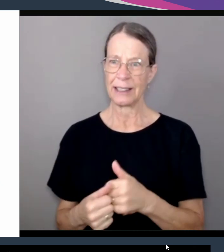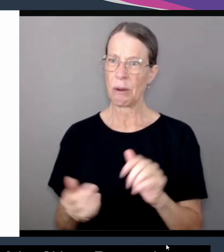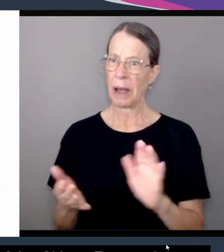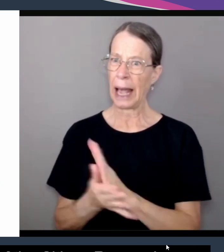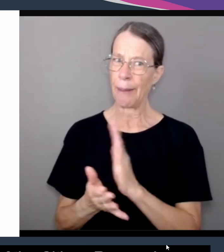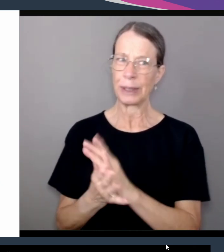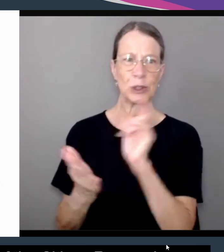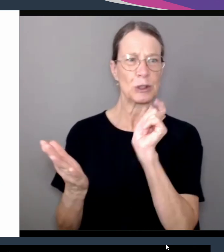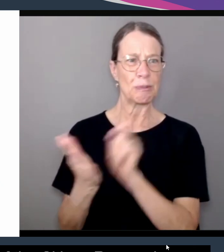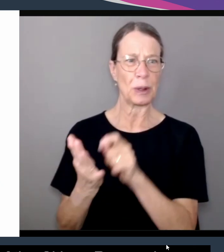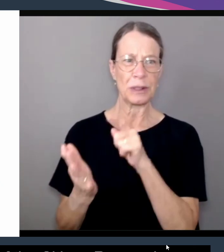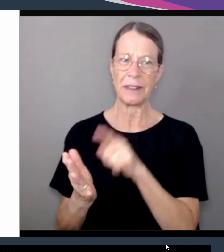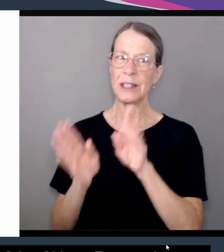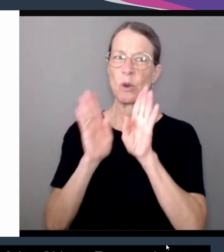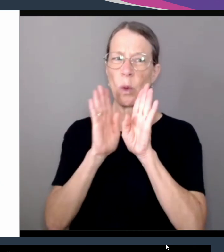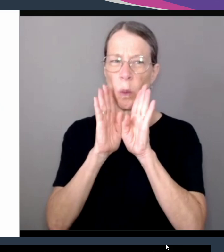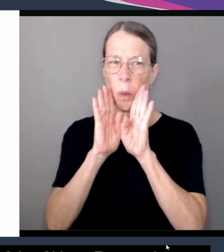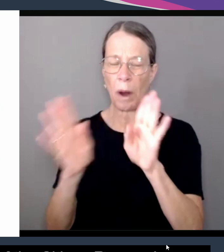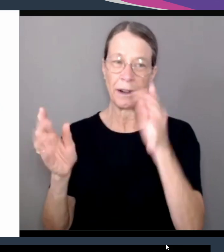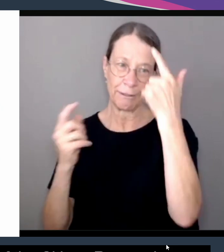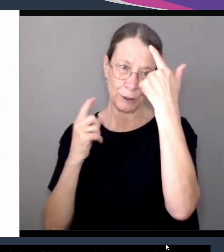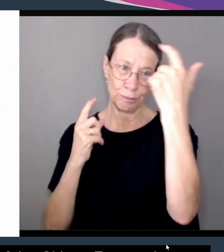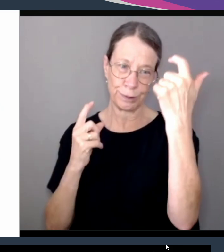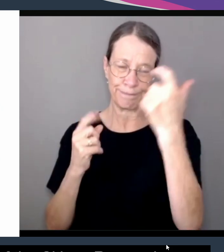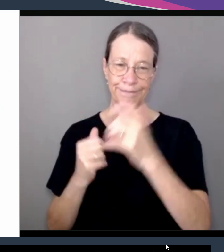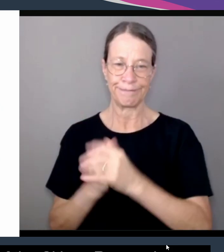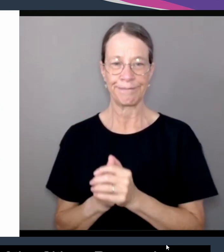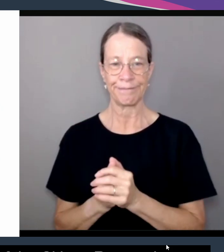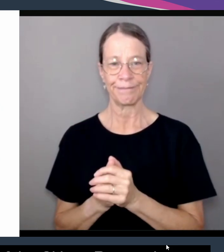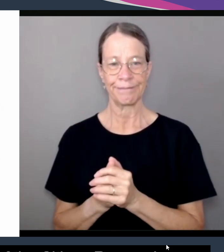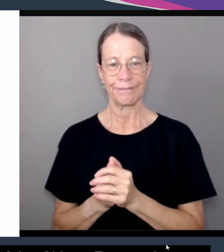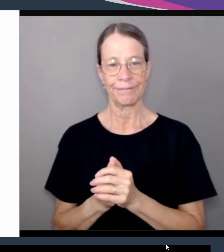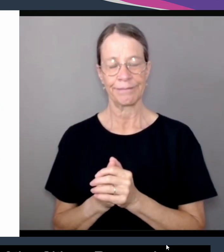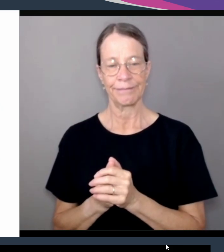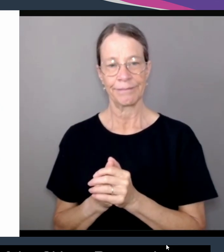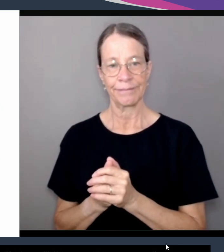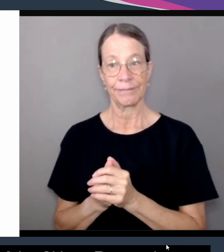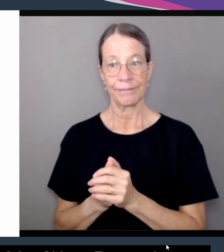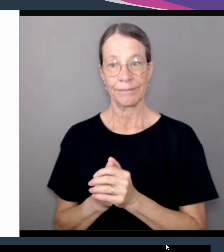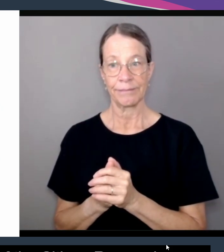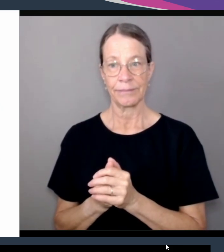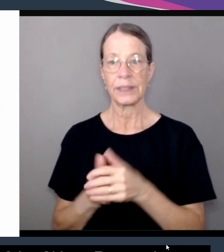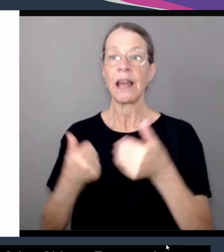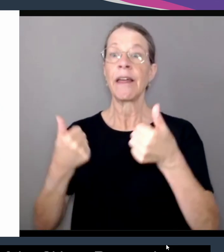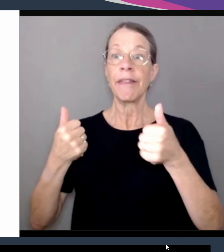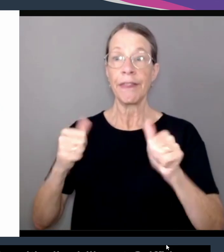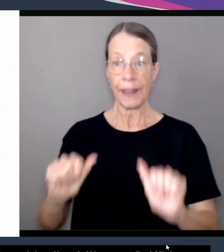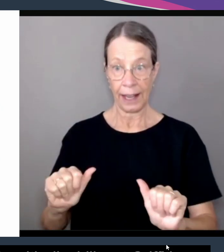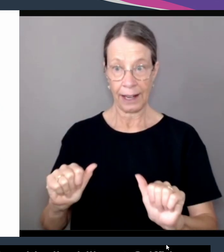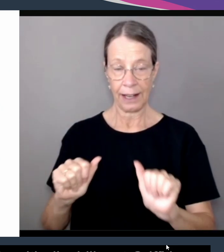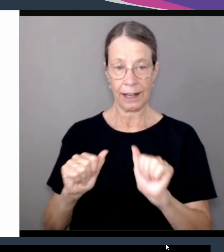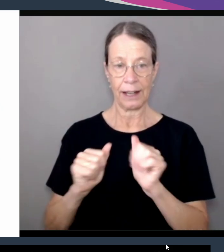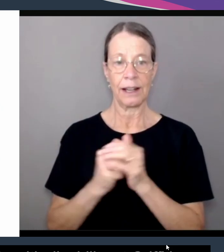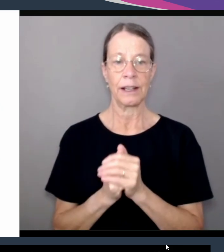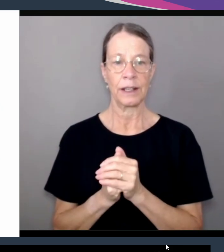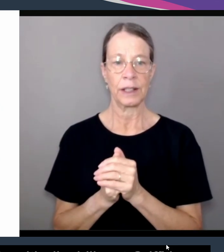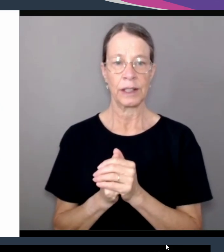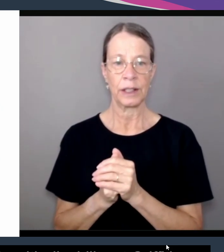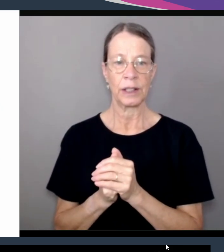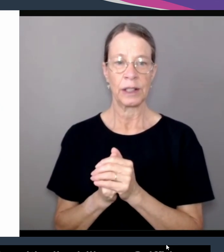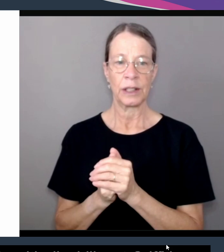wonderful initiative. So after Kelsey, we'll be going on to